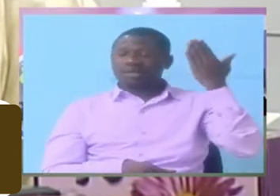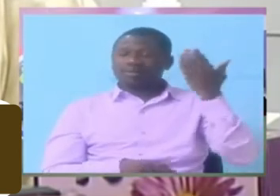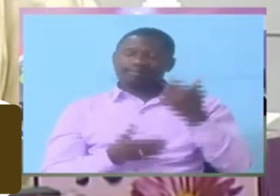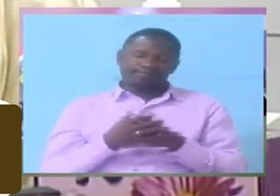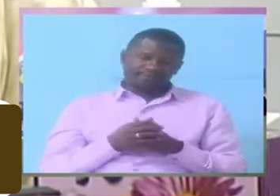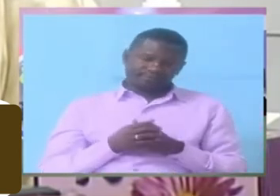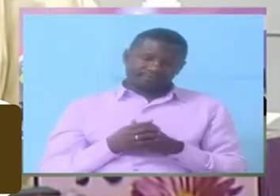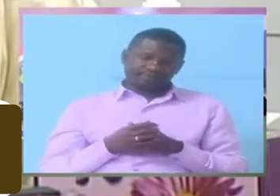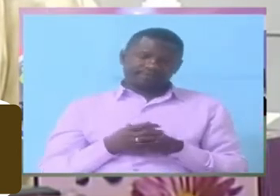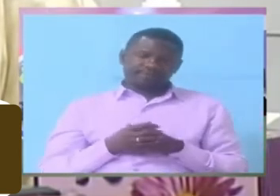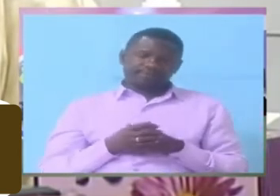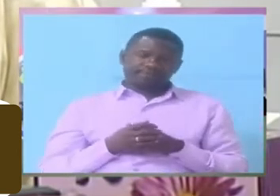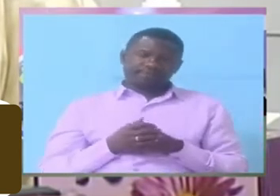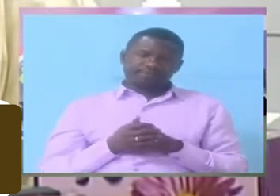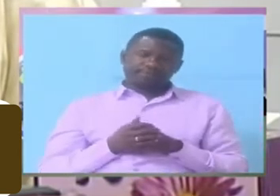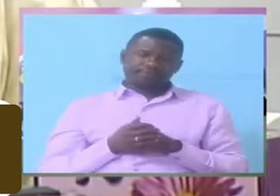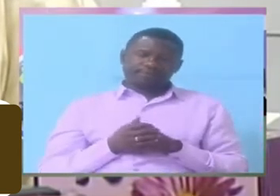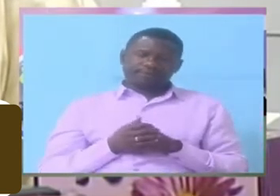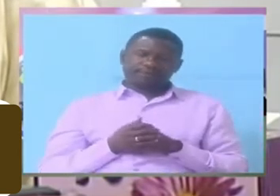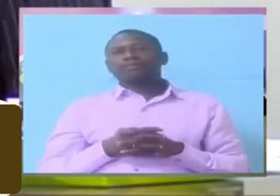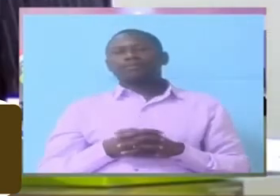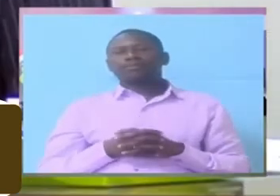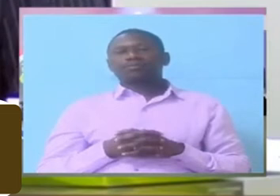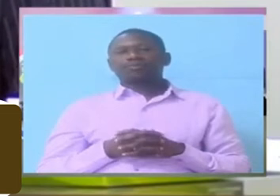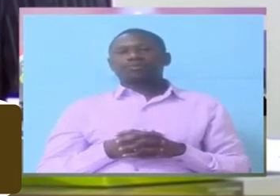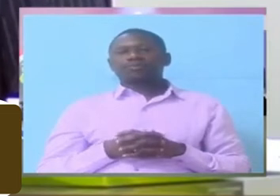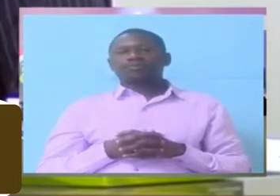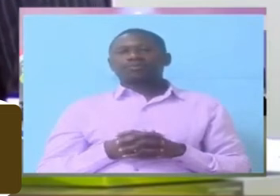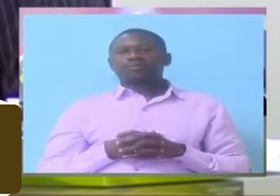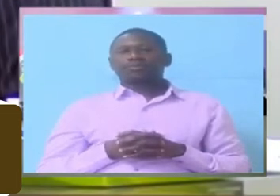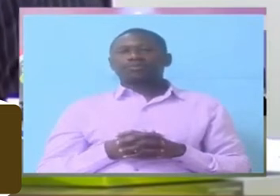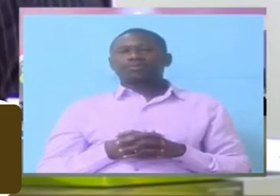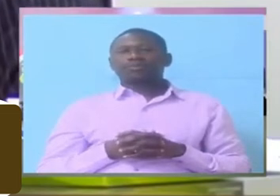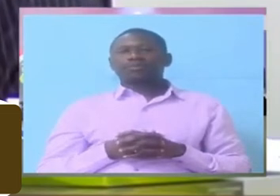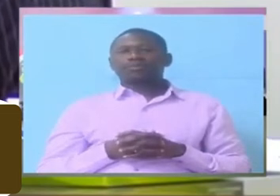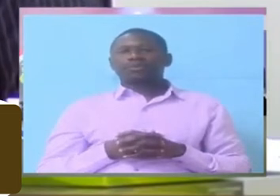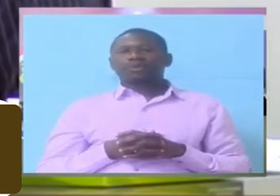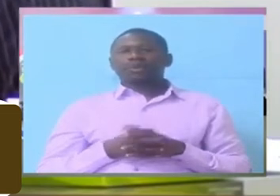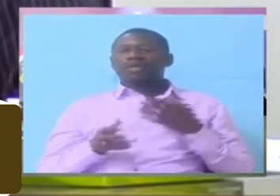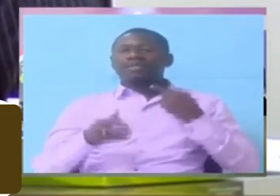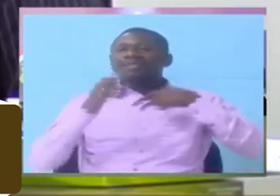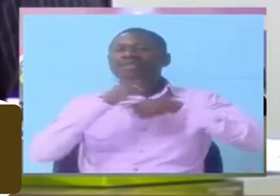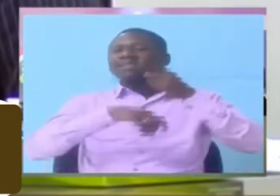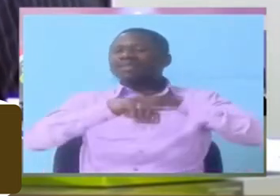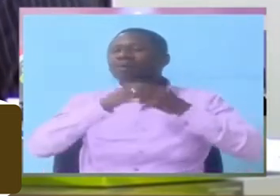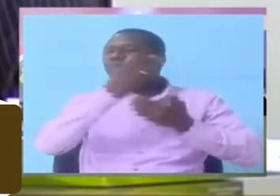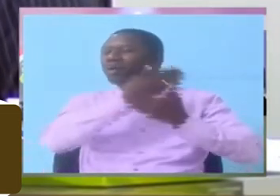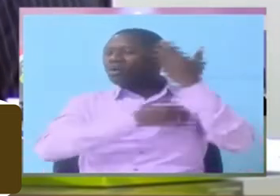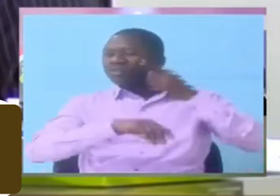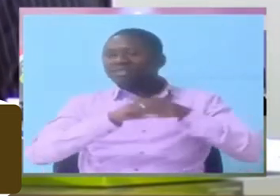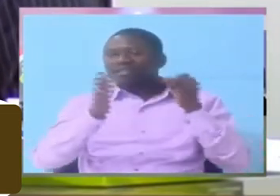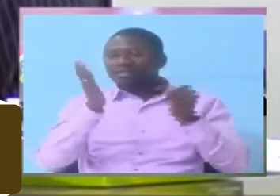nata along ko ni lata nyame ani menu ba kono. During these investigations, in kisi kisi ro ni waro ni